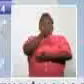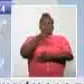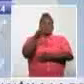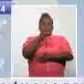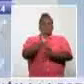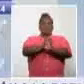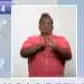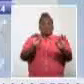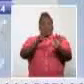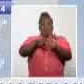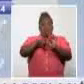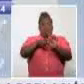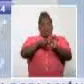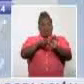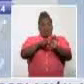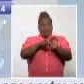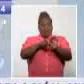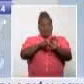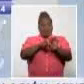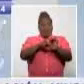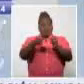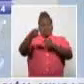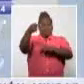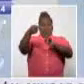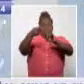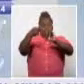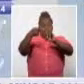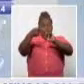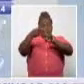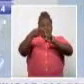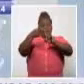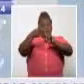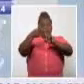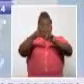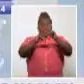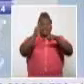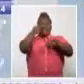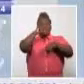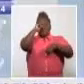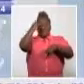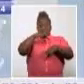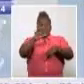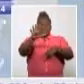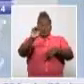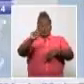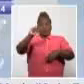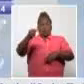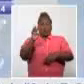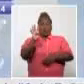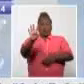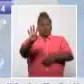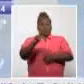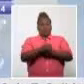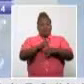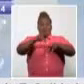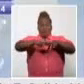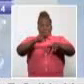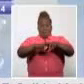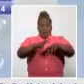remains in first place with a rate of 50.4. Havana follows with